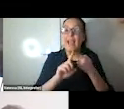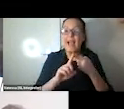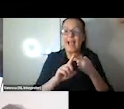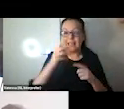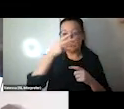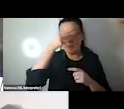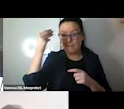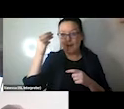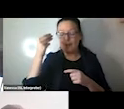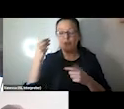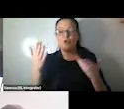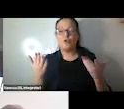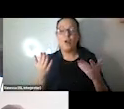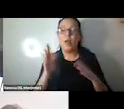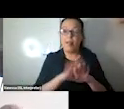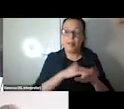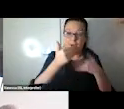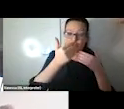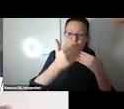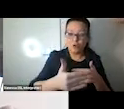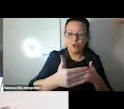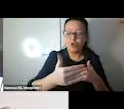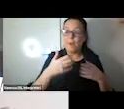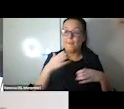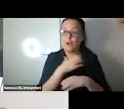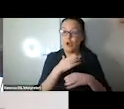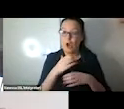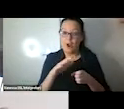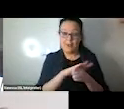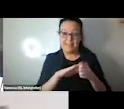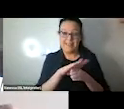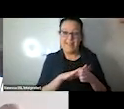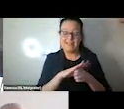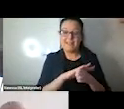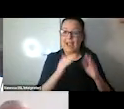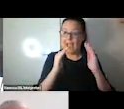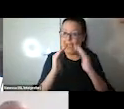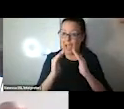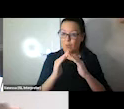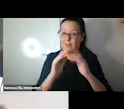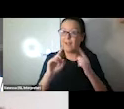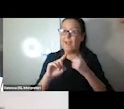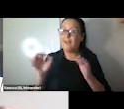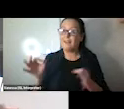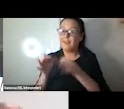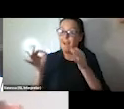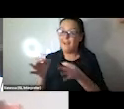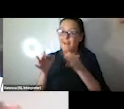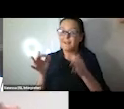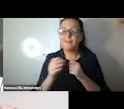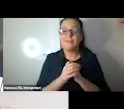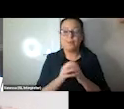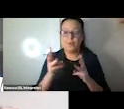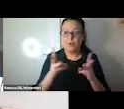hospitals, long-term care settings, housing, and gardens. The work is underpinned by universal design